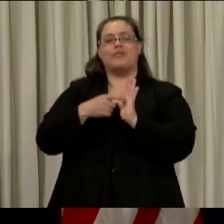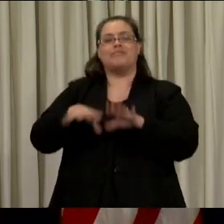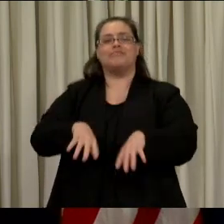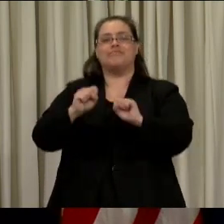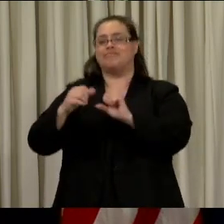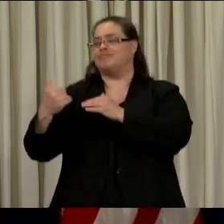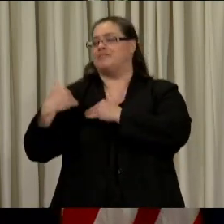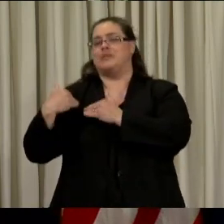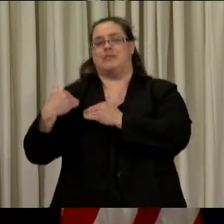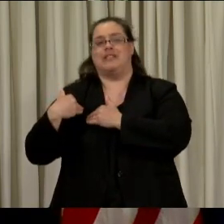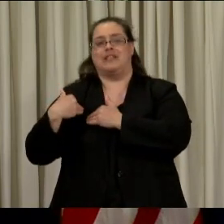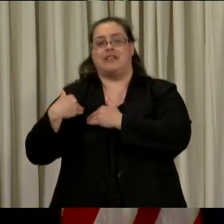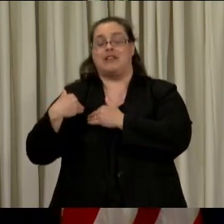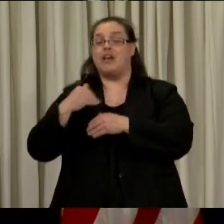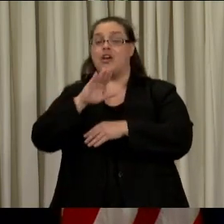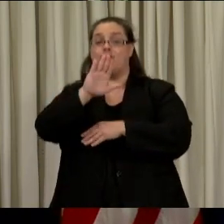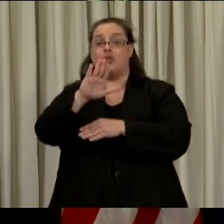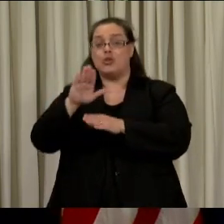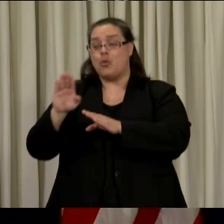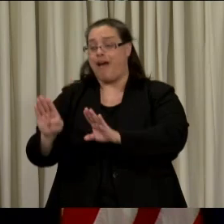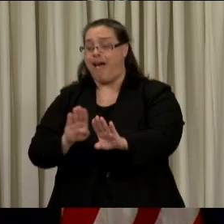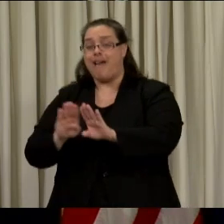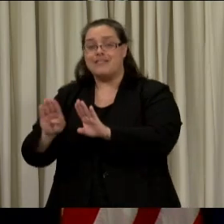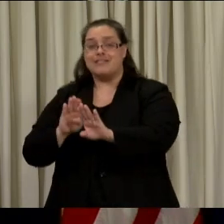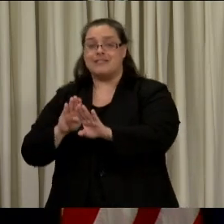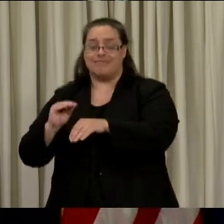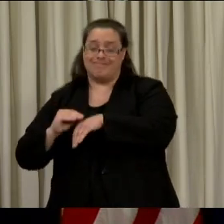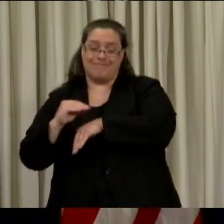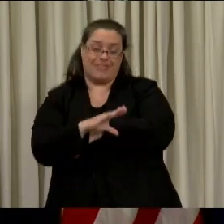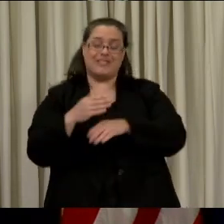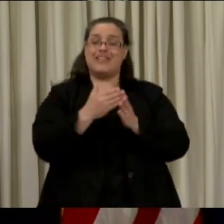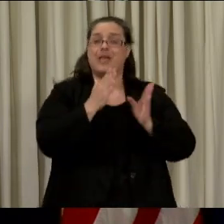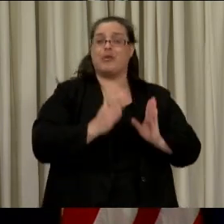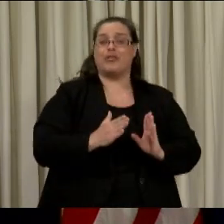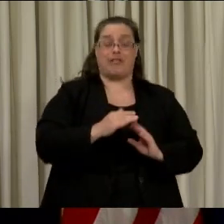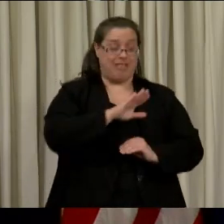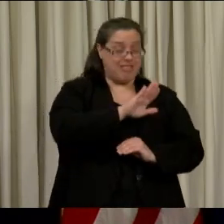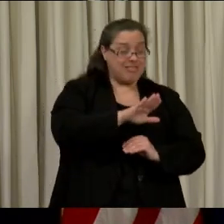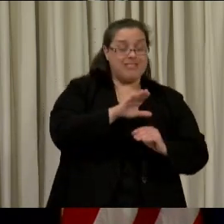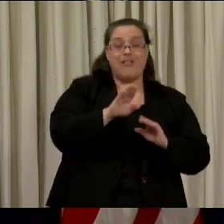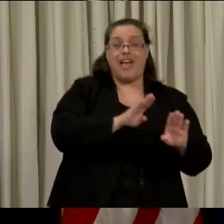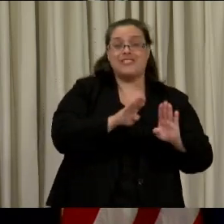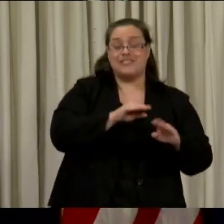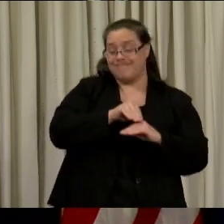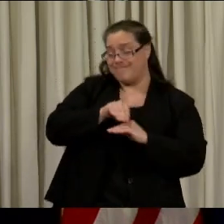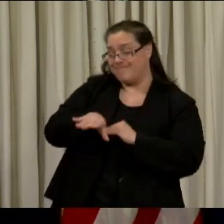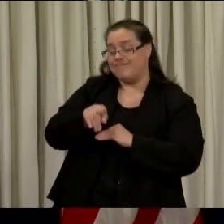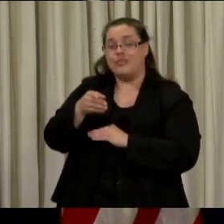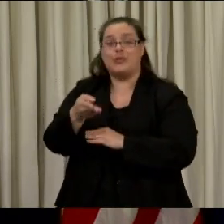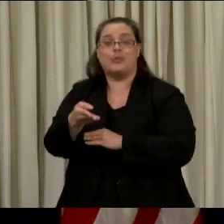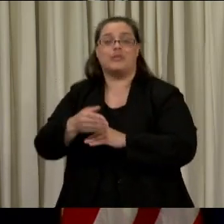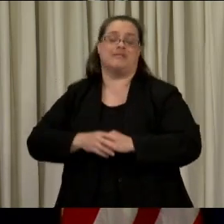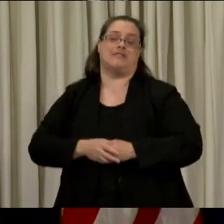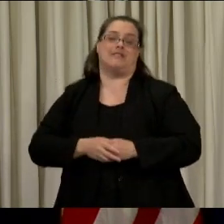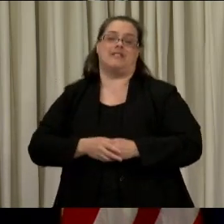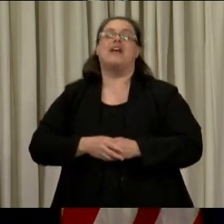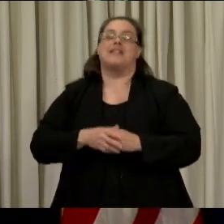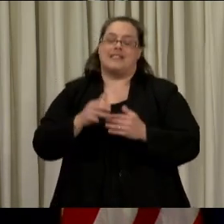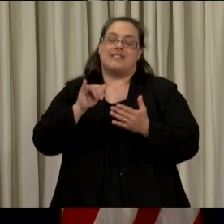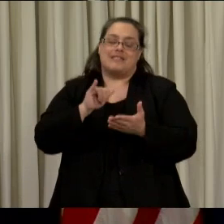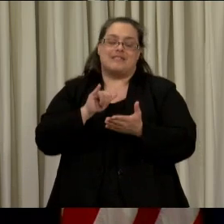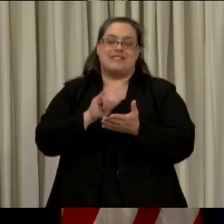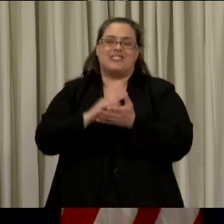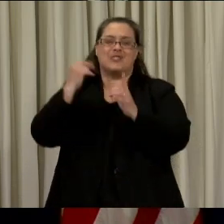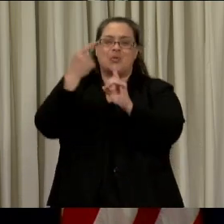your neighbors, and their actions affect you. That's what today's announcement is all about. We can